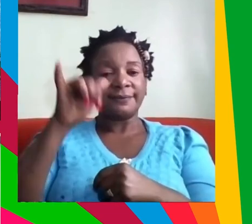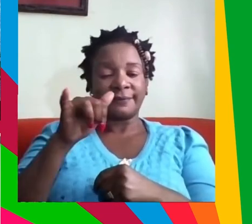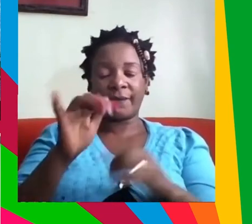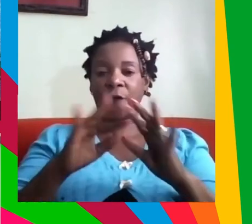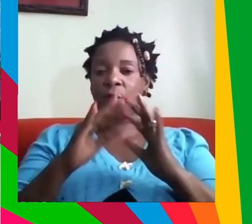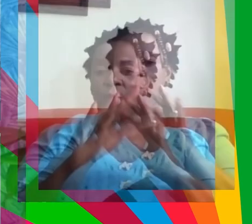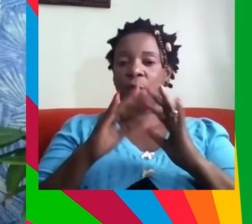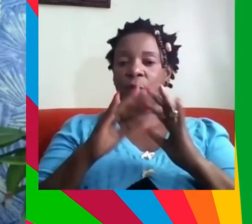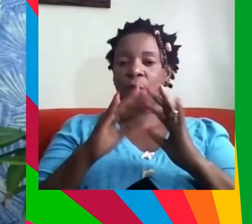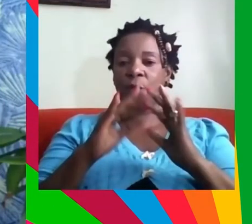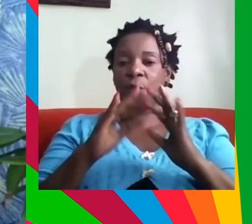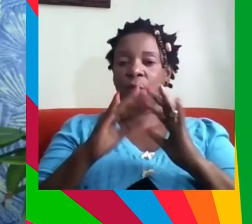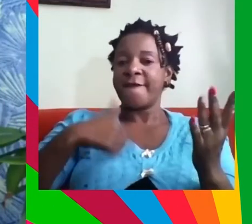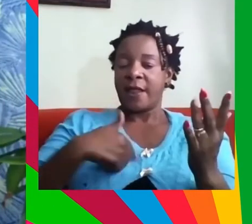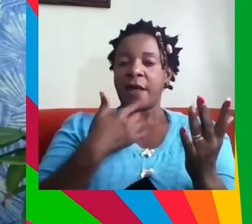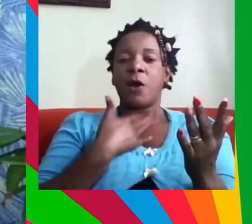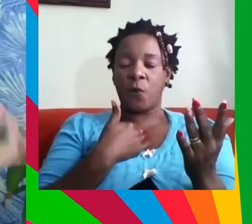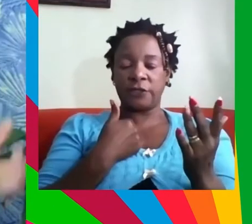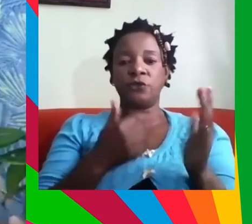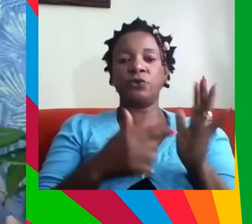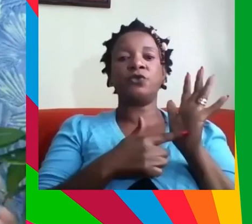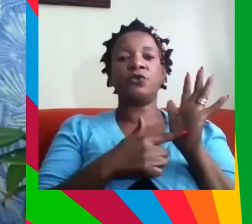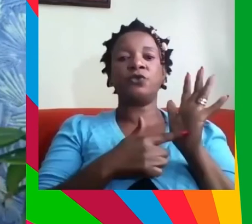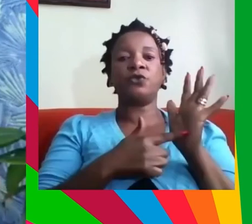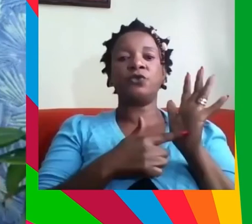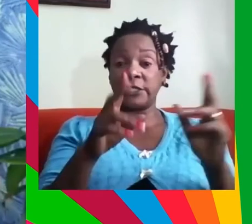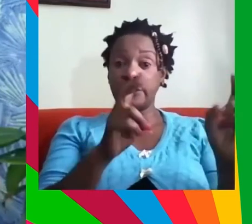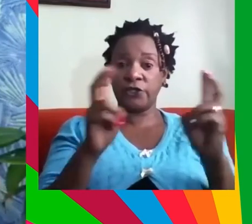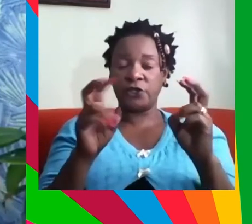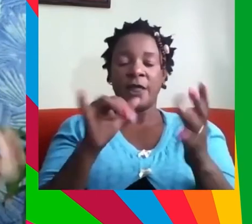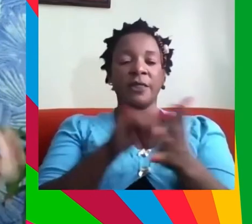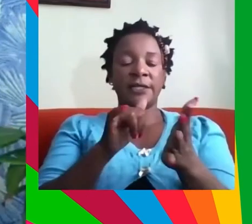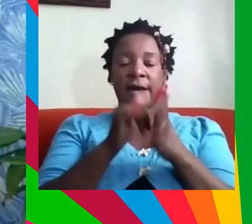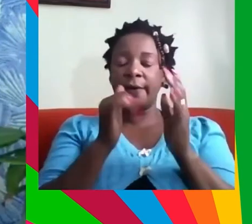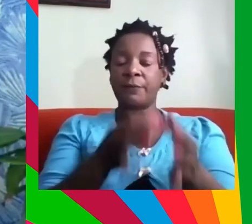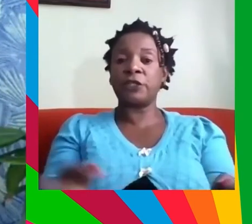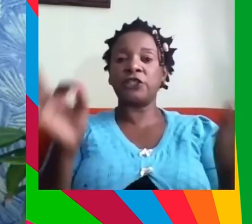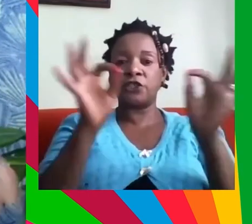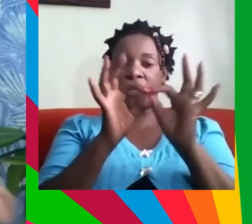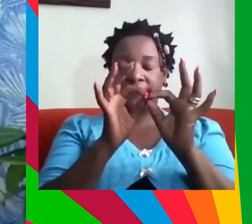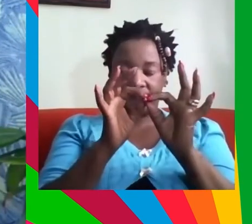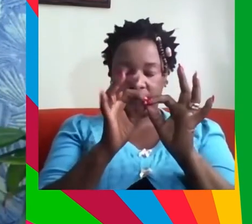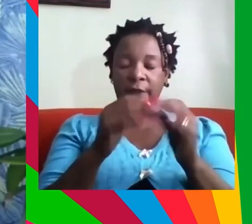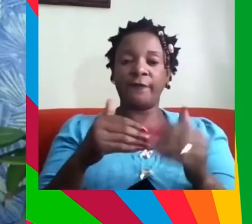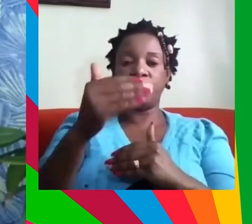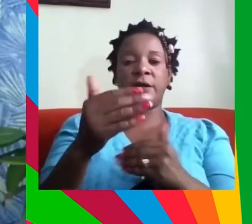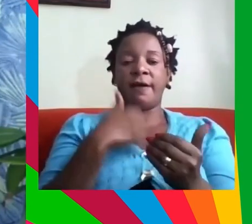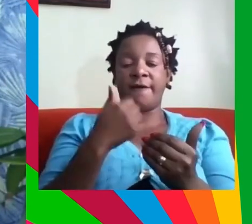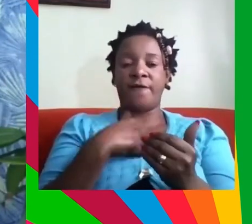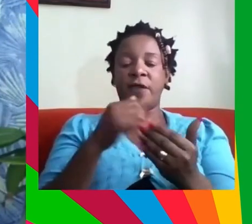like I want to shine a light on these issues that are their potential future. They're going to be dealing with how the environment is